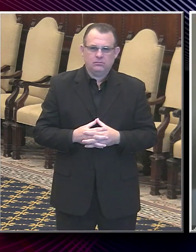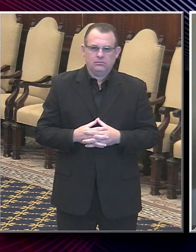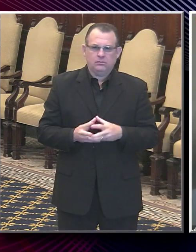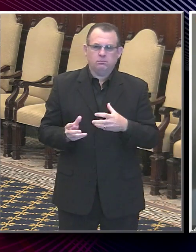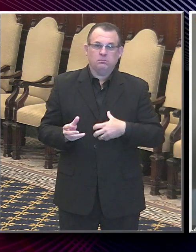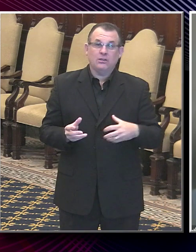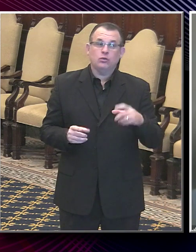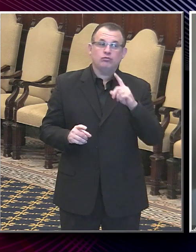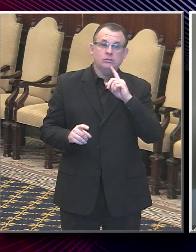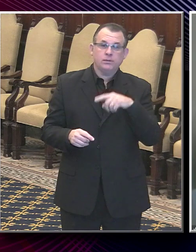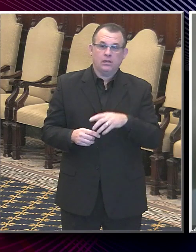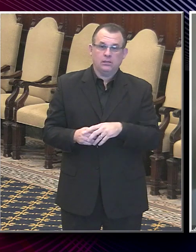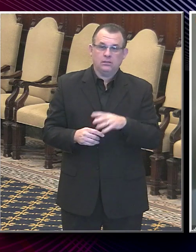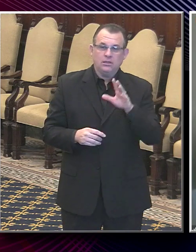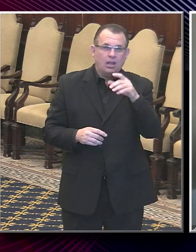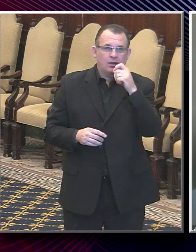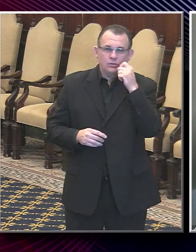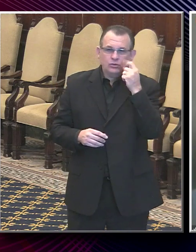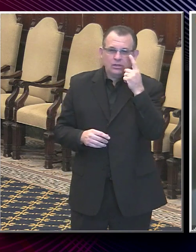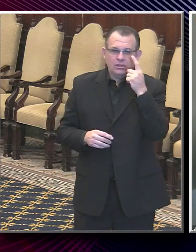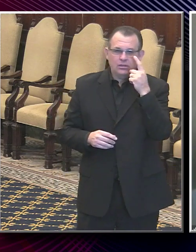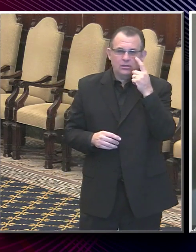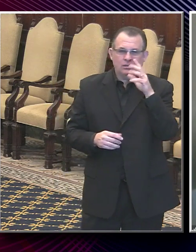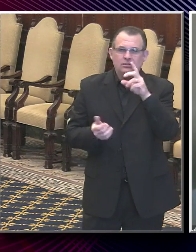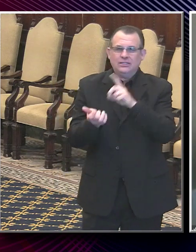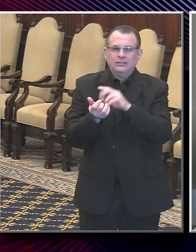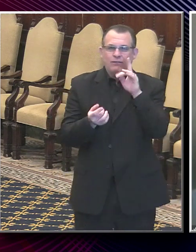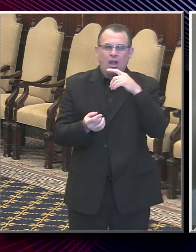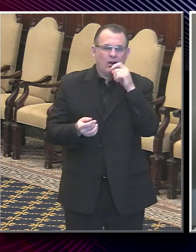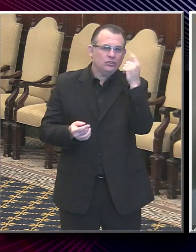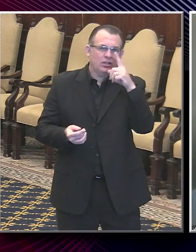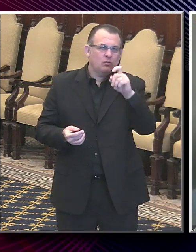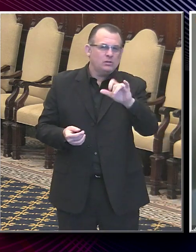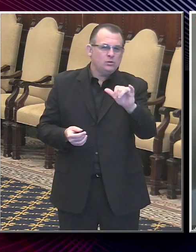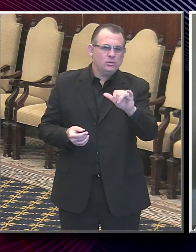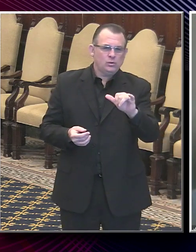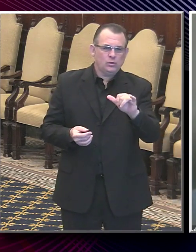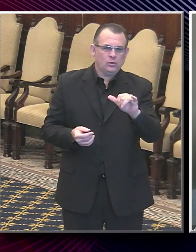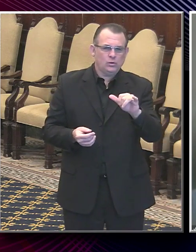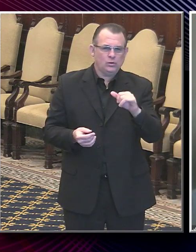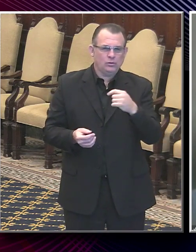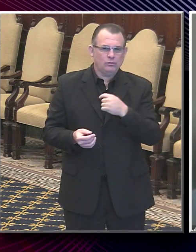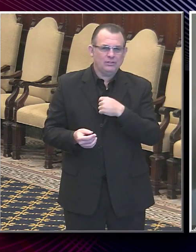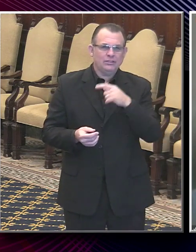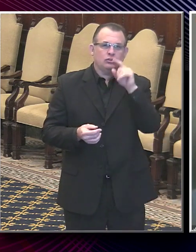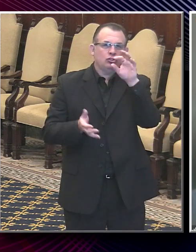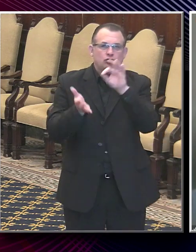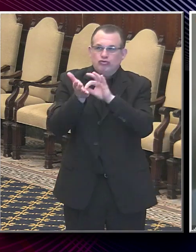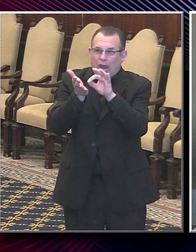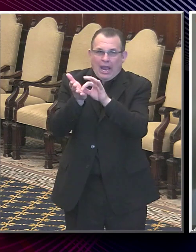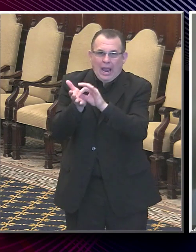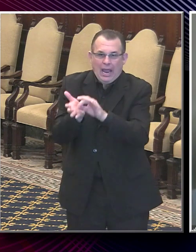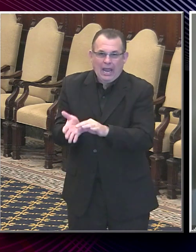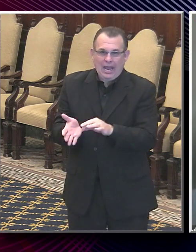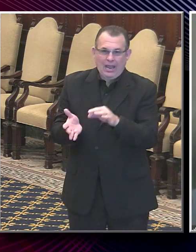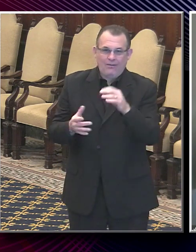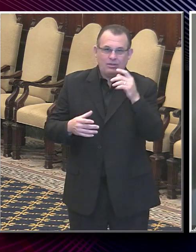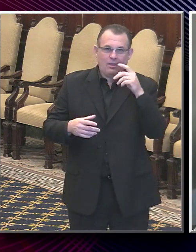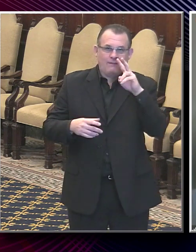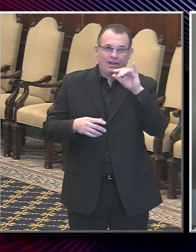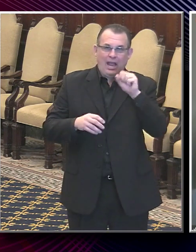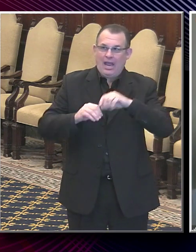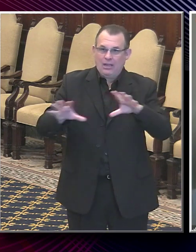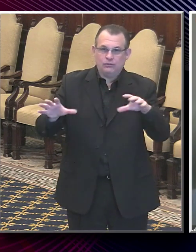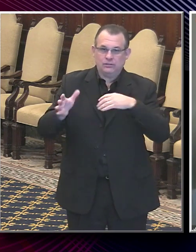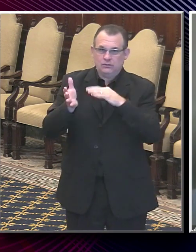Not sure I fully understand the question, and we certainly we track the epidemiology of this virus, where it's going, what populations it's in, what's